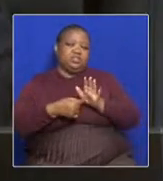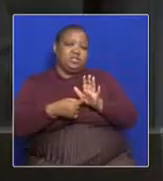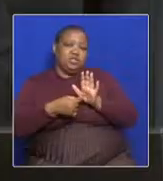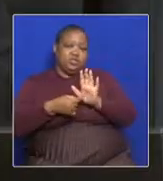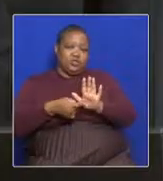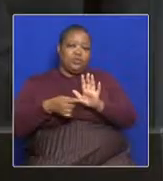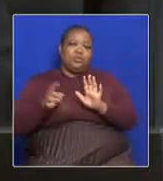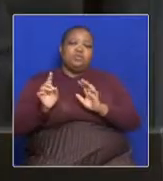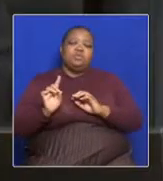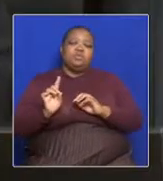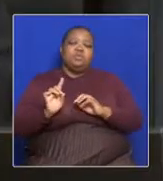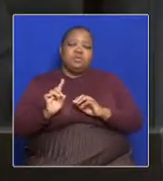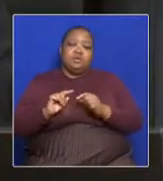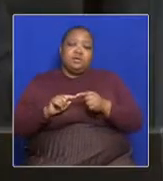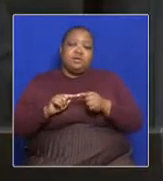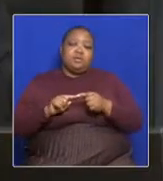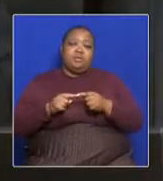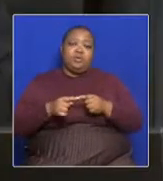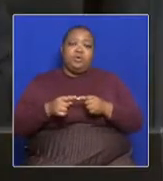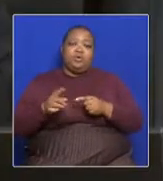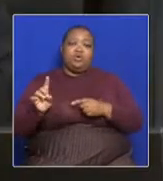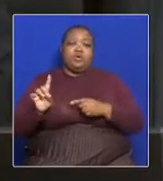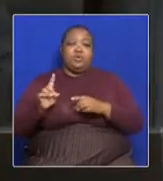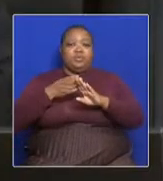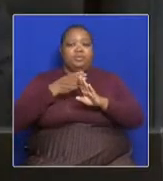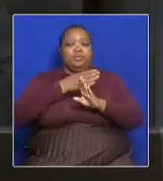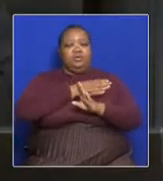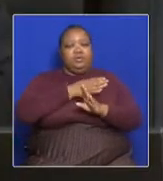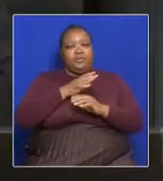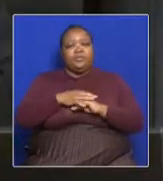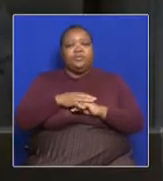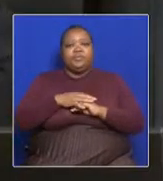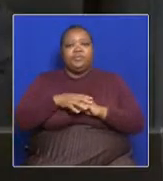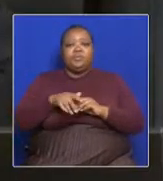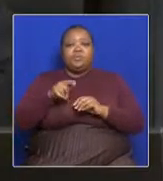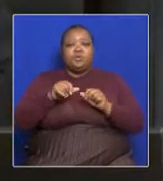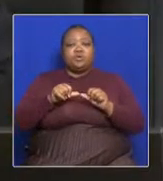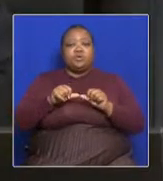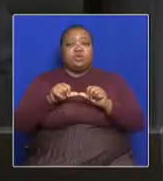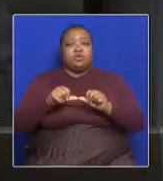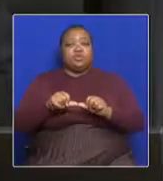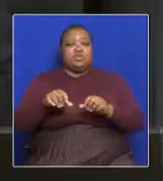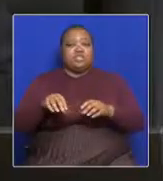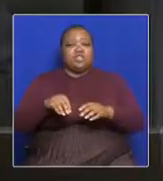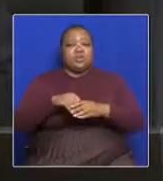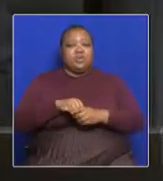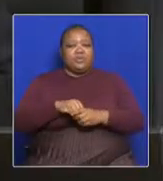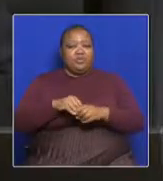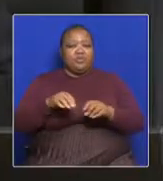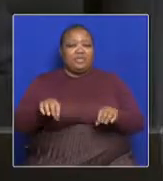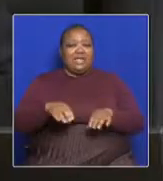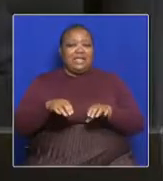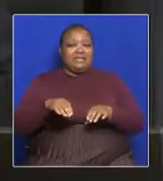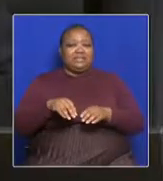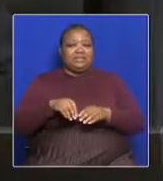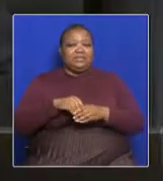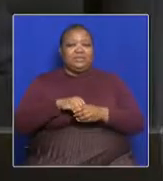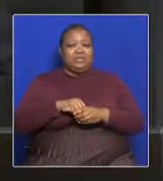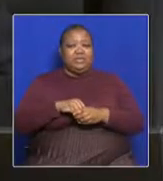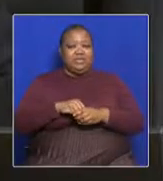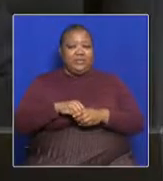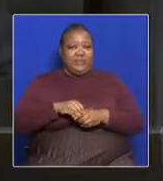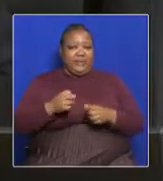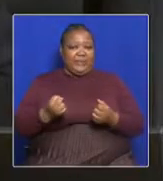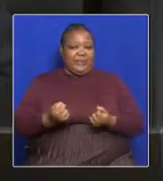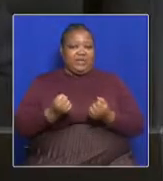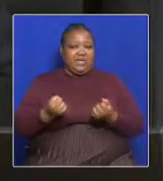point I made to you much earlier, that you actually continued to be involved actively in this matter. Your involvement did